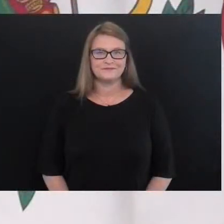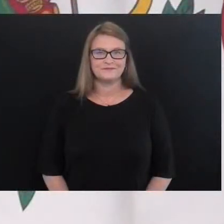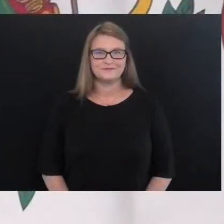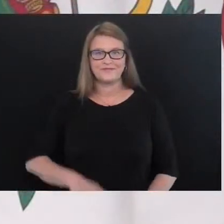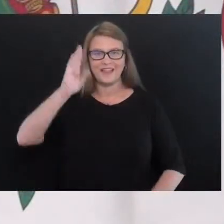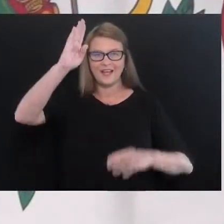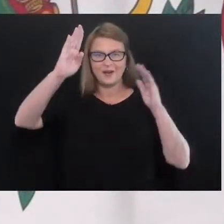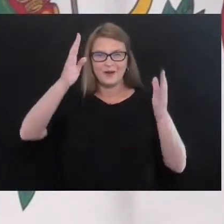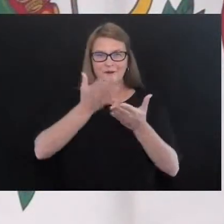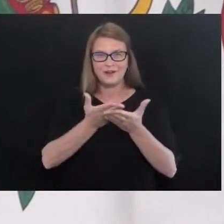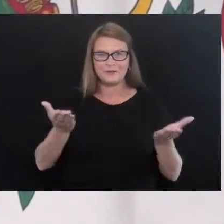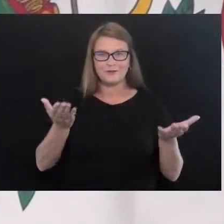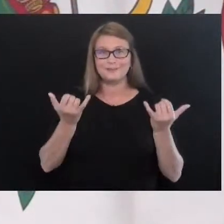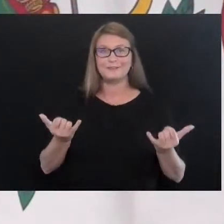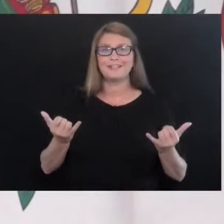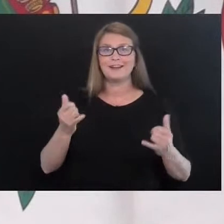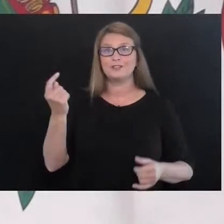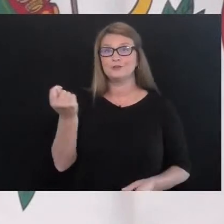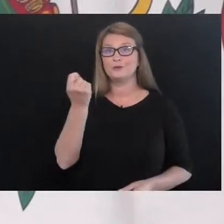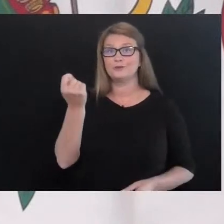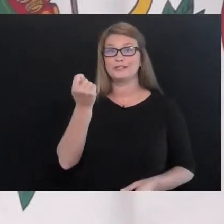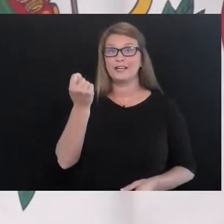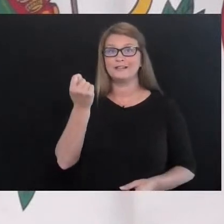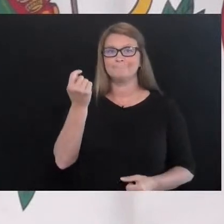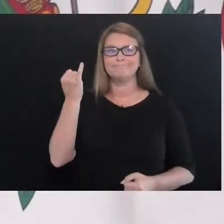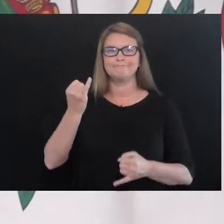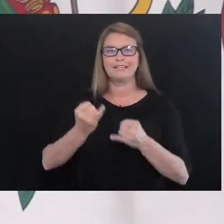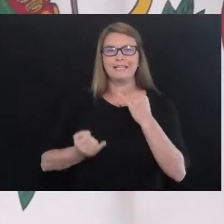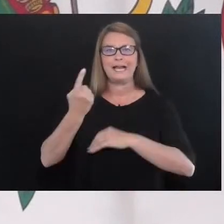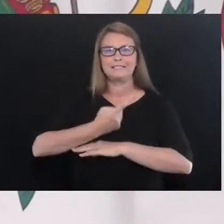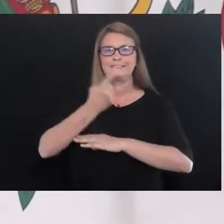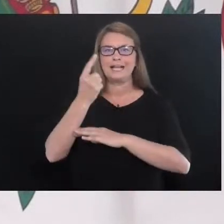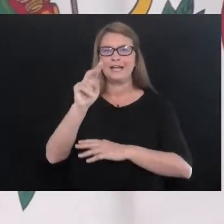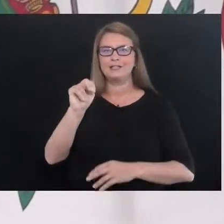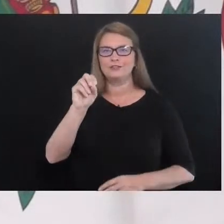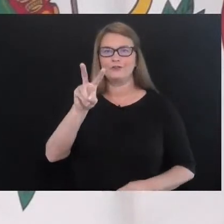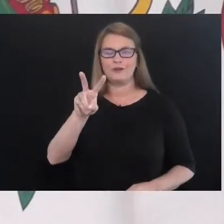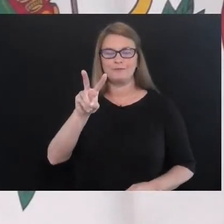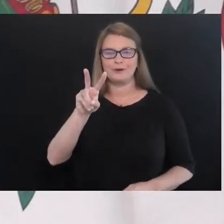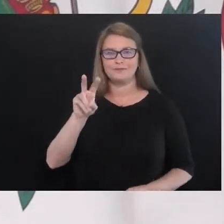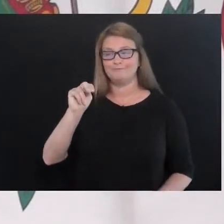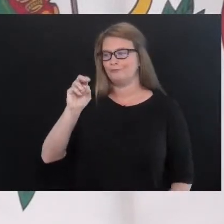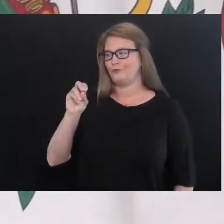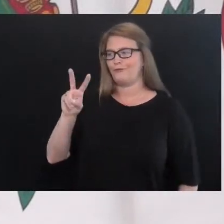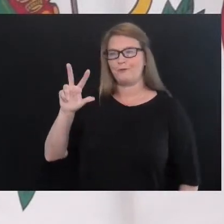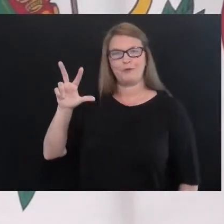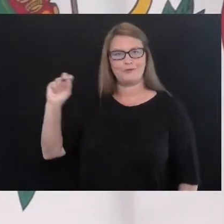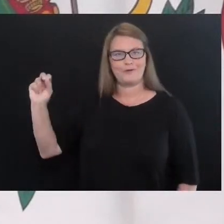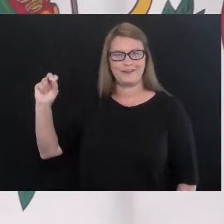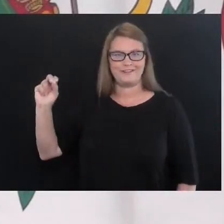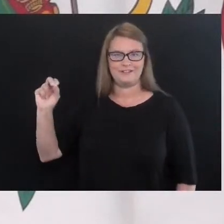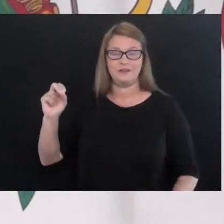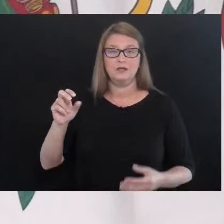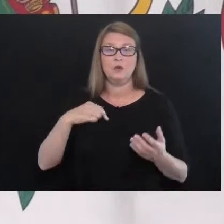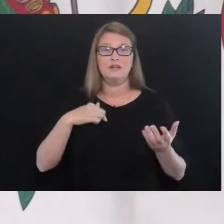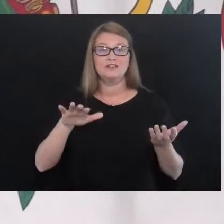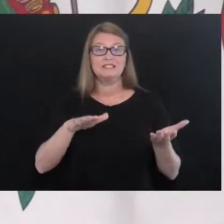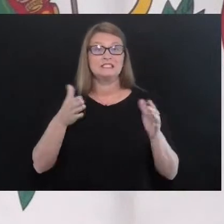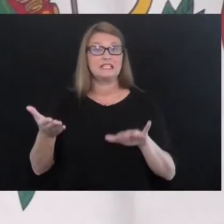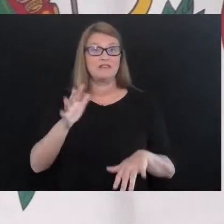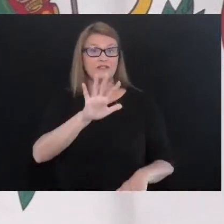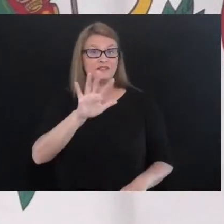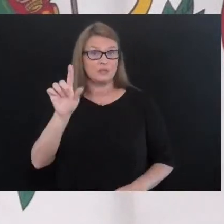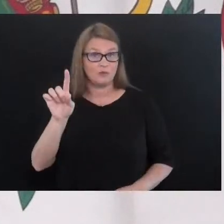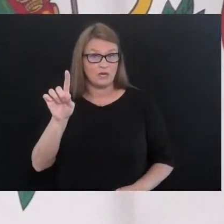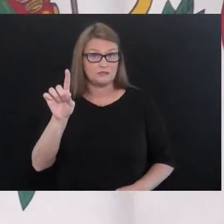Hello everyone, it's Tuesday, the last day of November, and November the 30th. We've lost an additional 51 folks